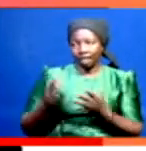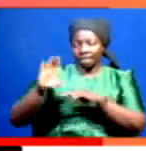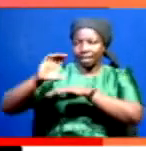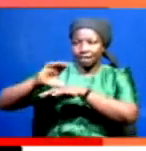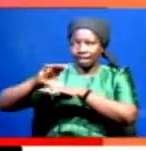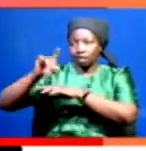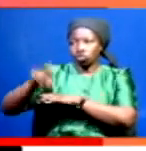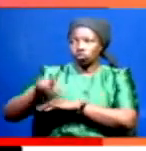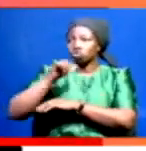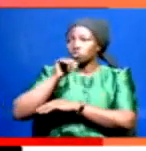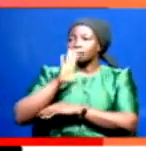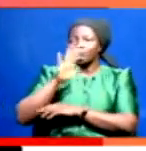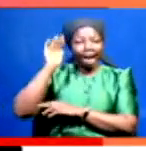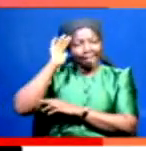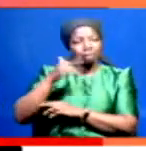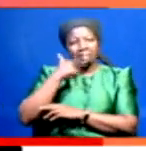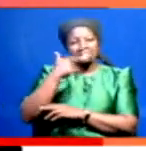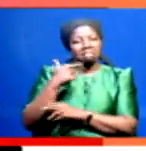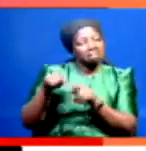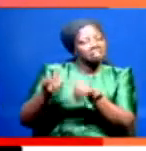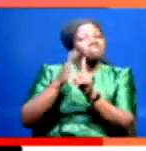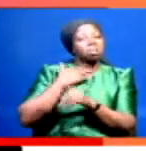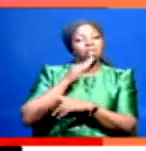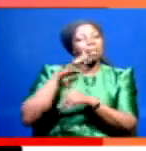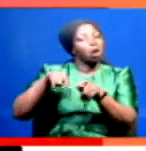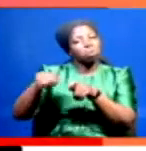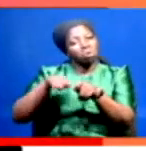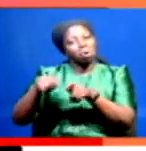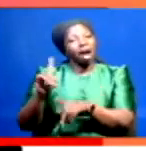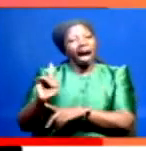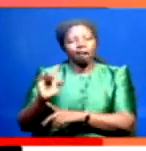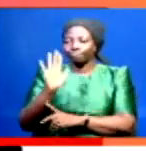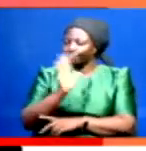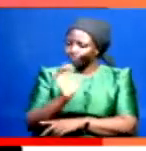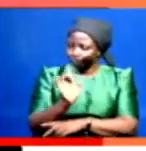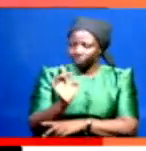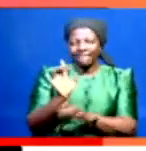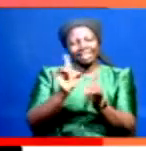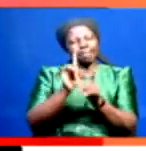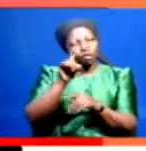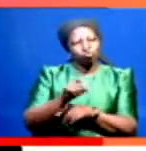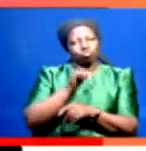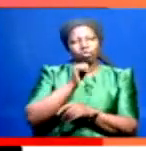be heard to be saying that they don't want to be regulated. Neither should they be heard to be saying they are